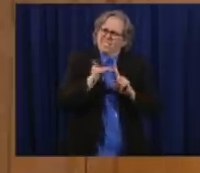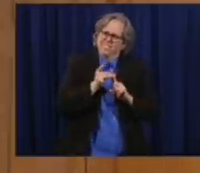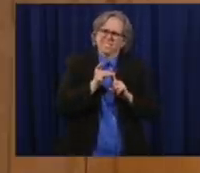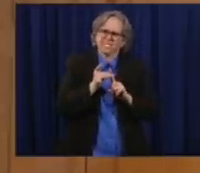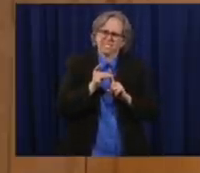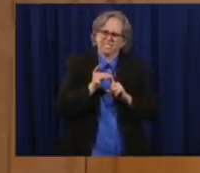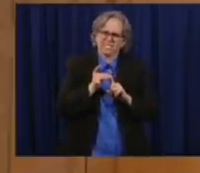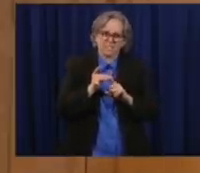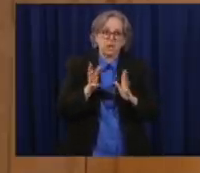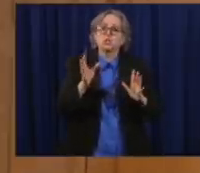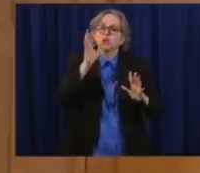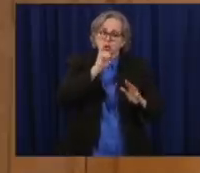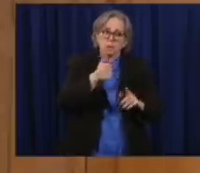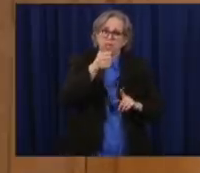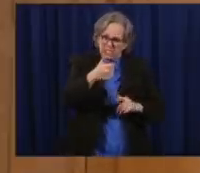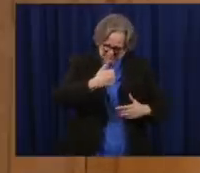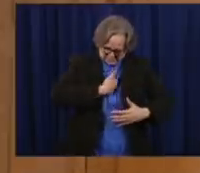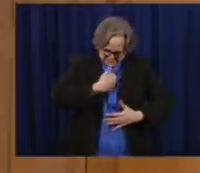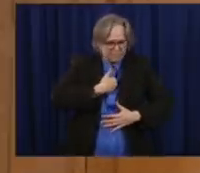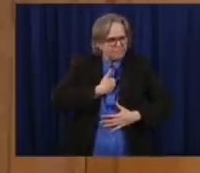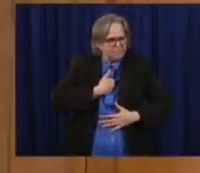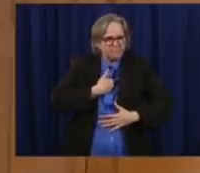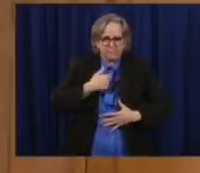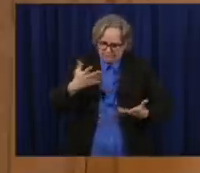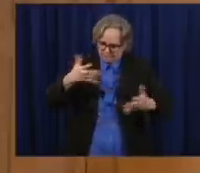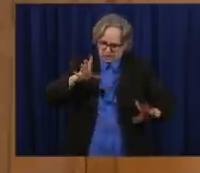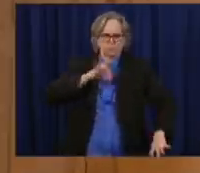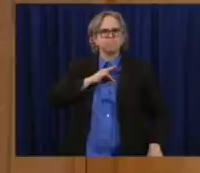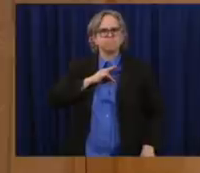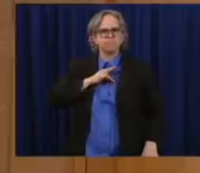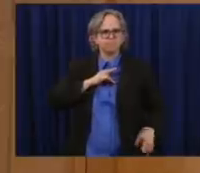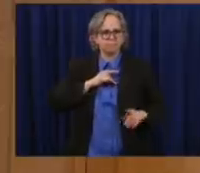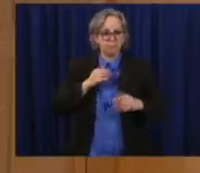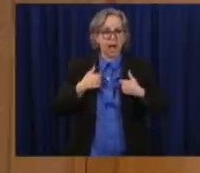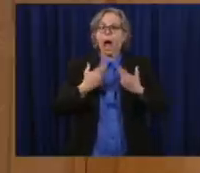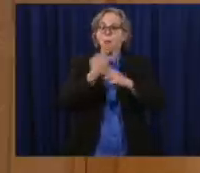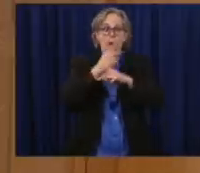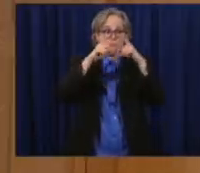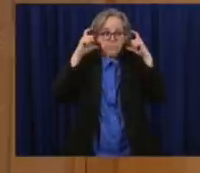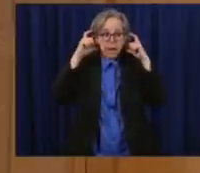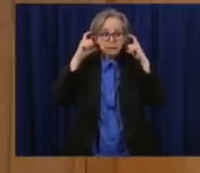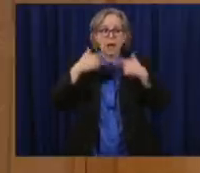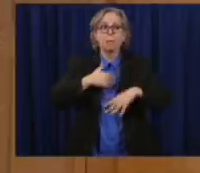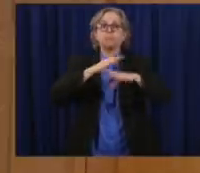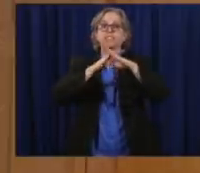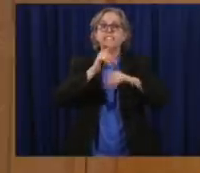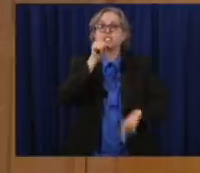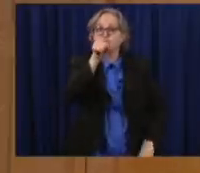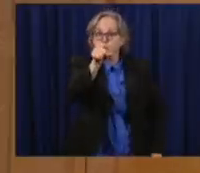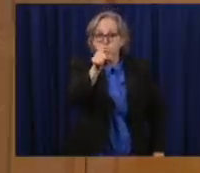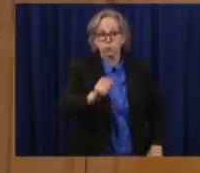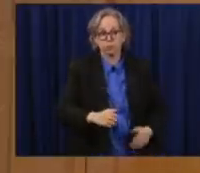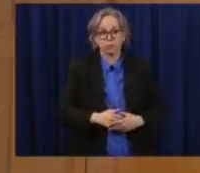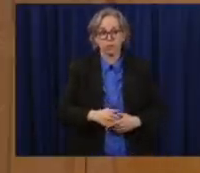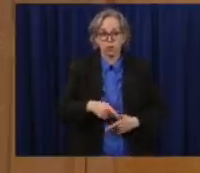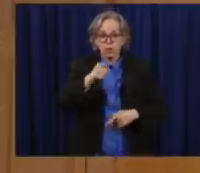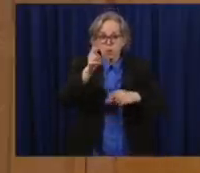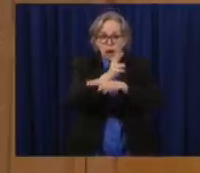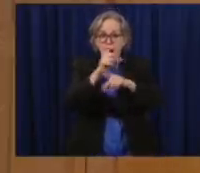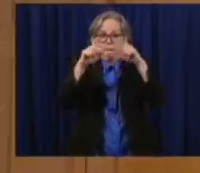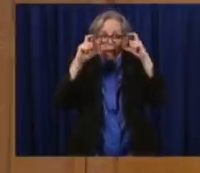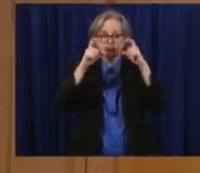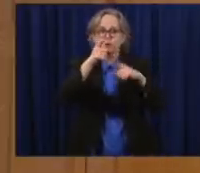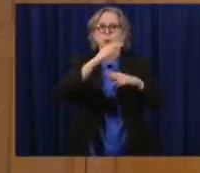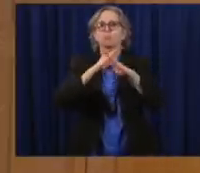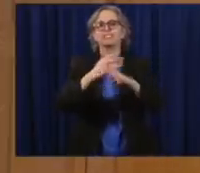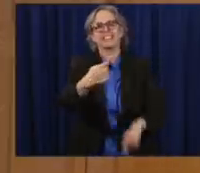it. And when we look at wearing a mask, I'm protecting you. And when you're wearing a mask, you are protecting me. And as we move